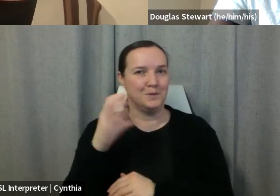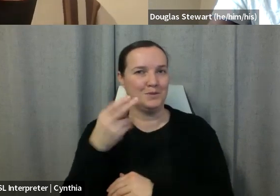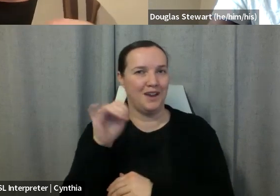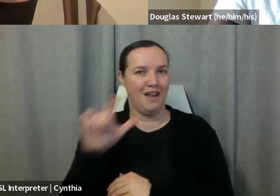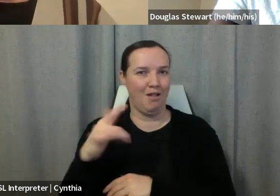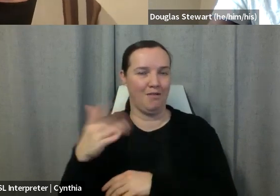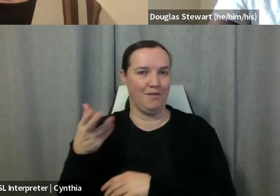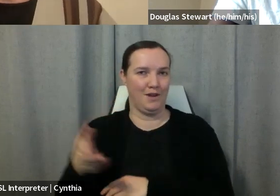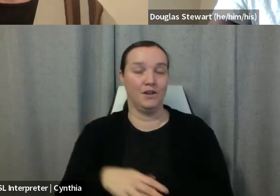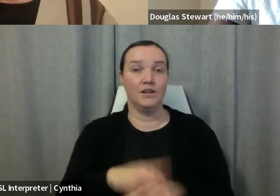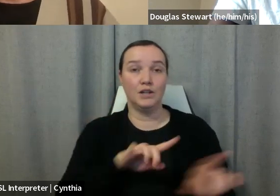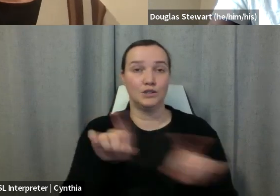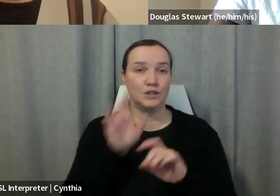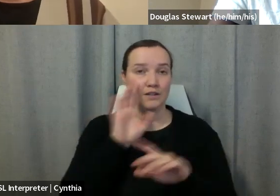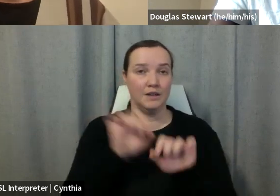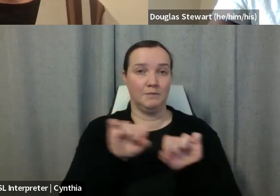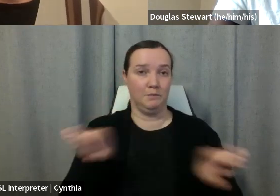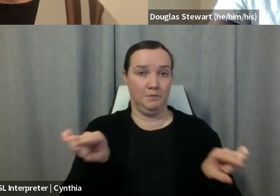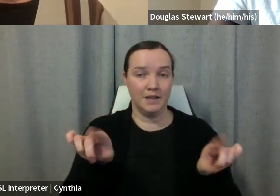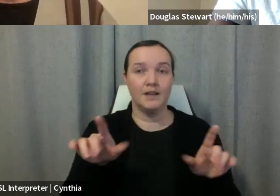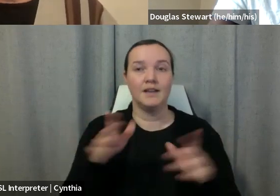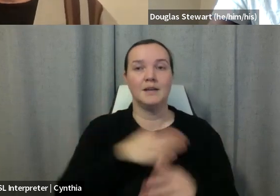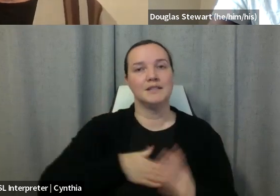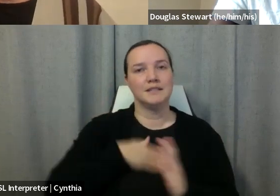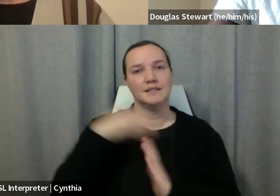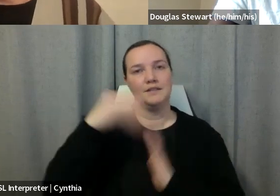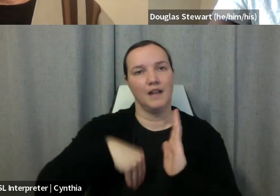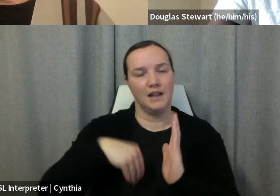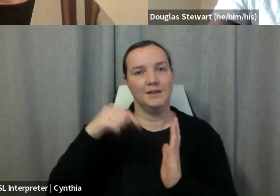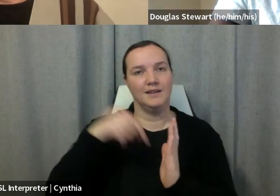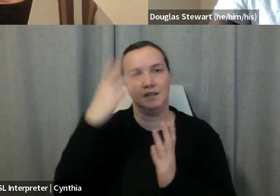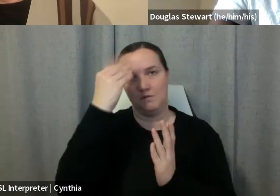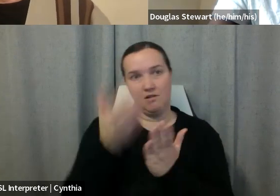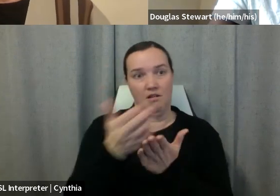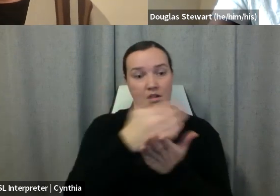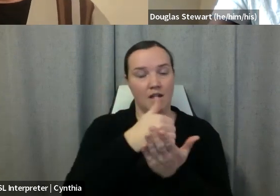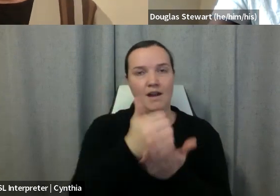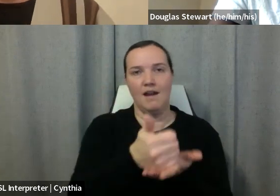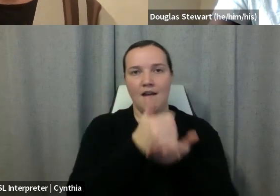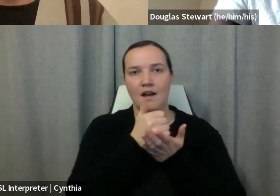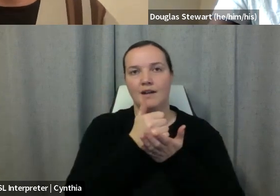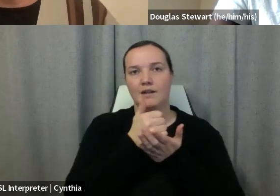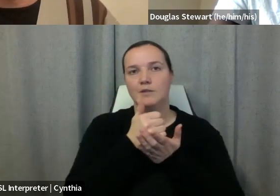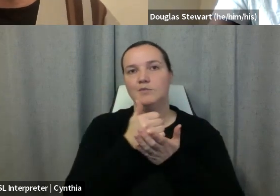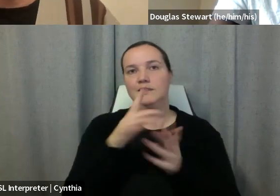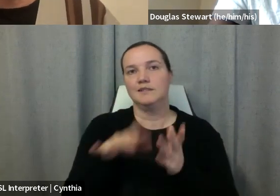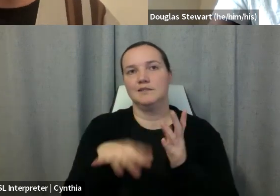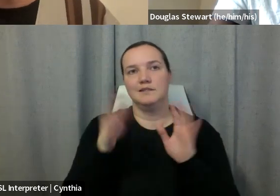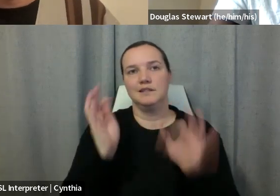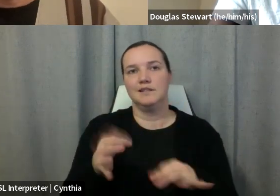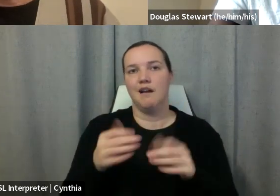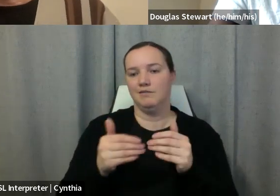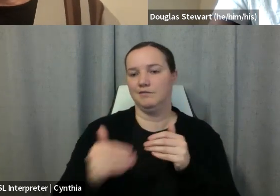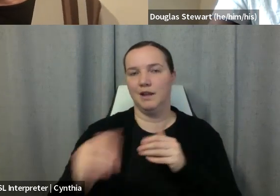We have a survey that will be coming out to you. Please fill that out. That really helps us in creating future